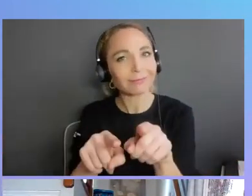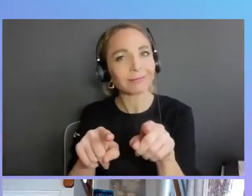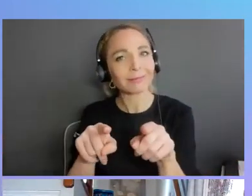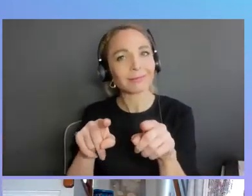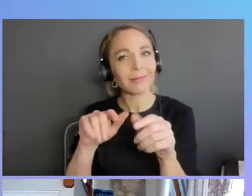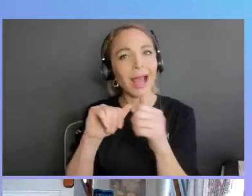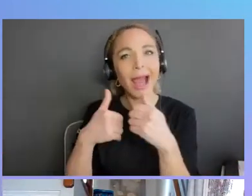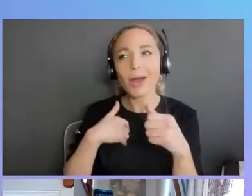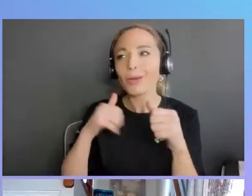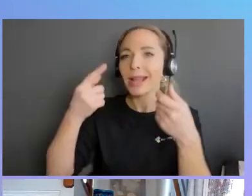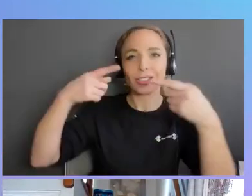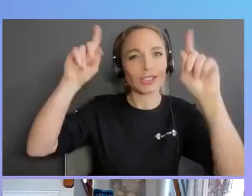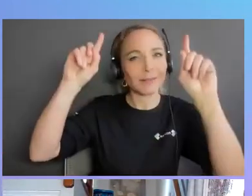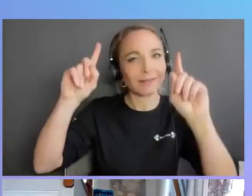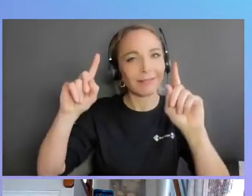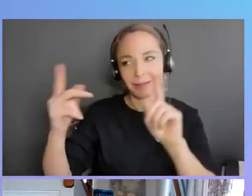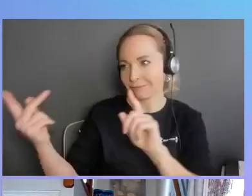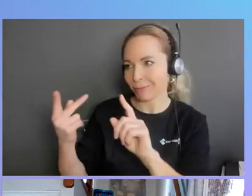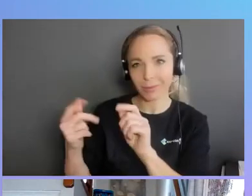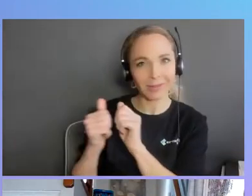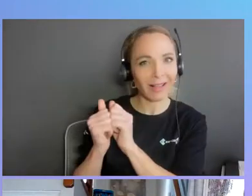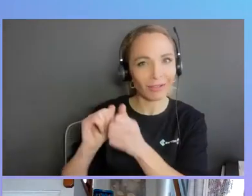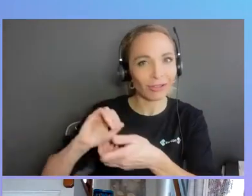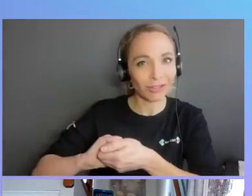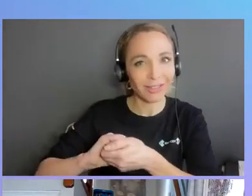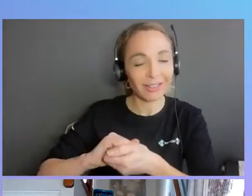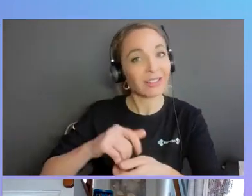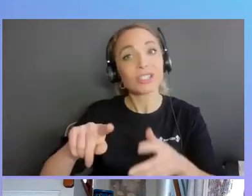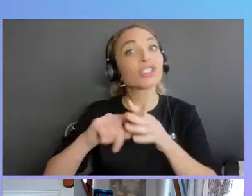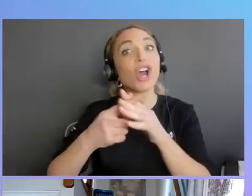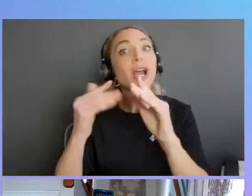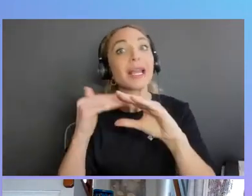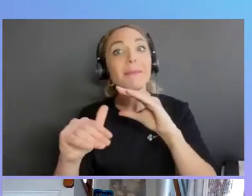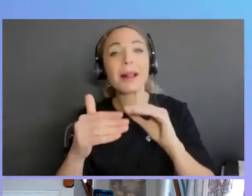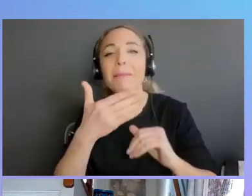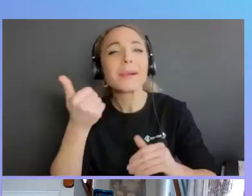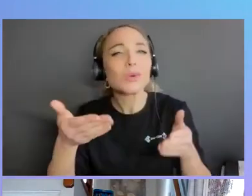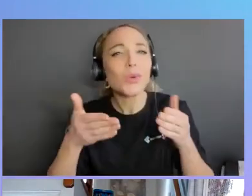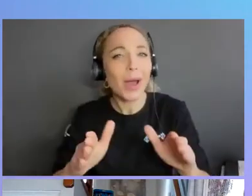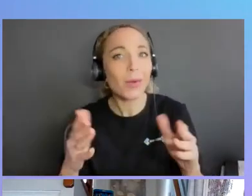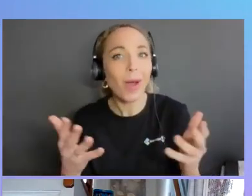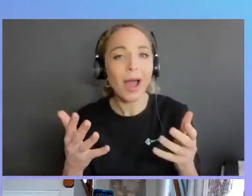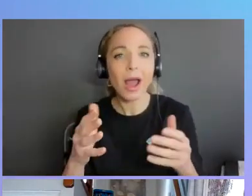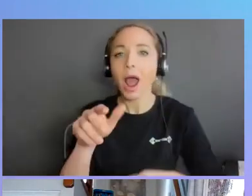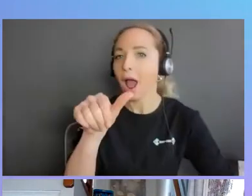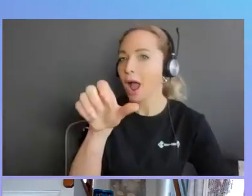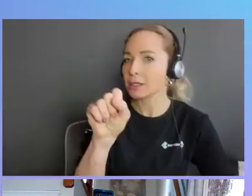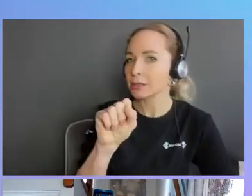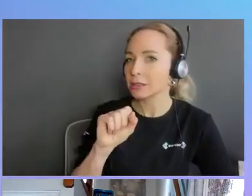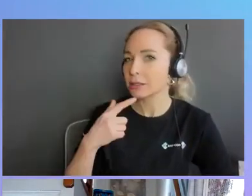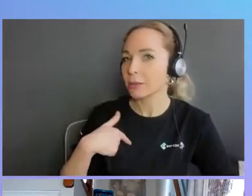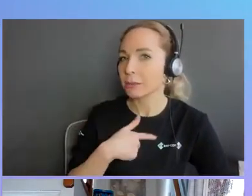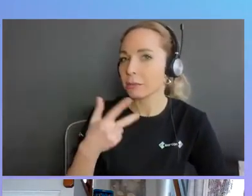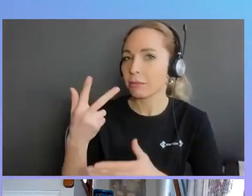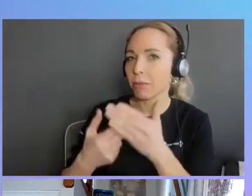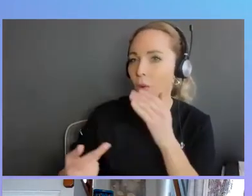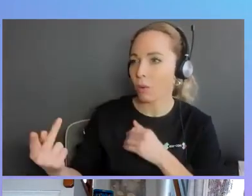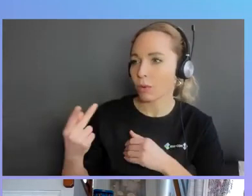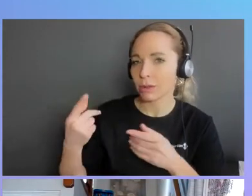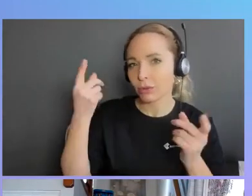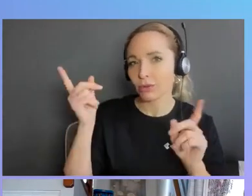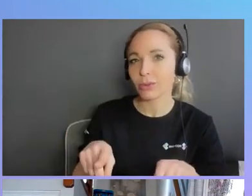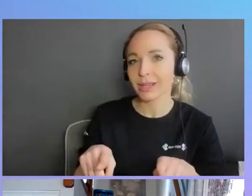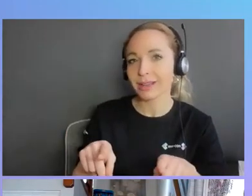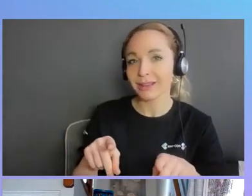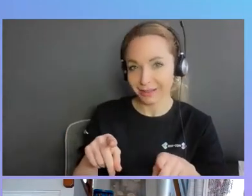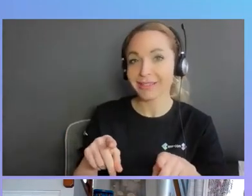to start any email is, as we both agree. As we both agree, blank is one of the things we're both trying to achieve. I think if we made our product